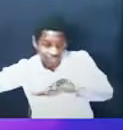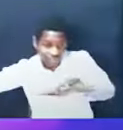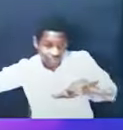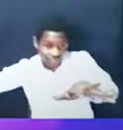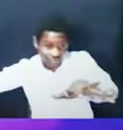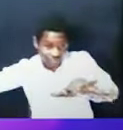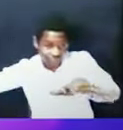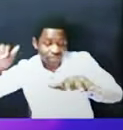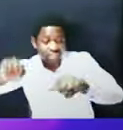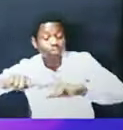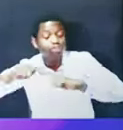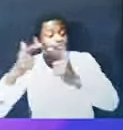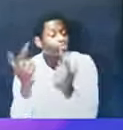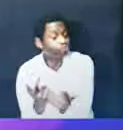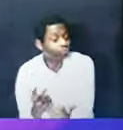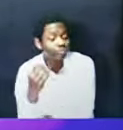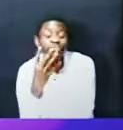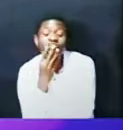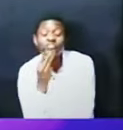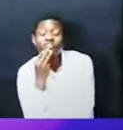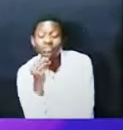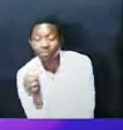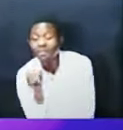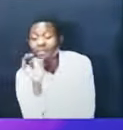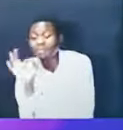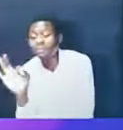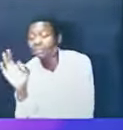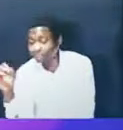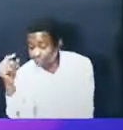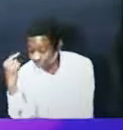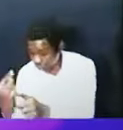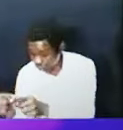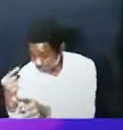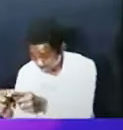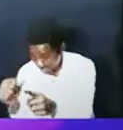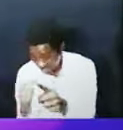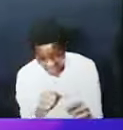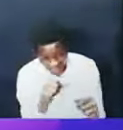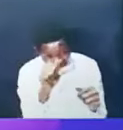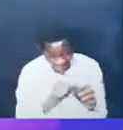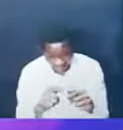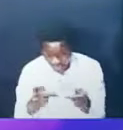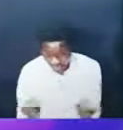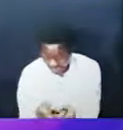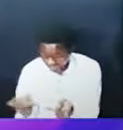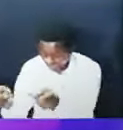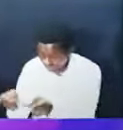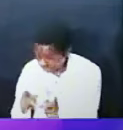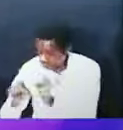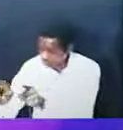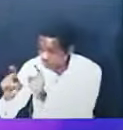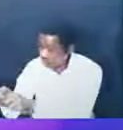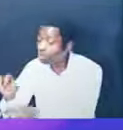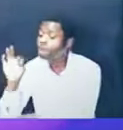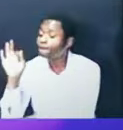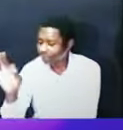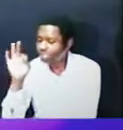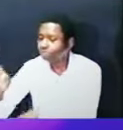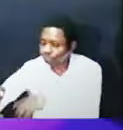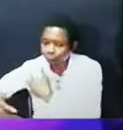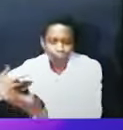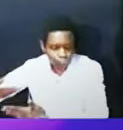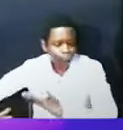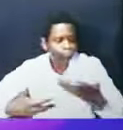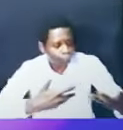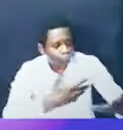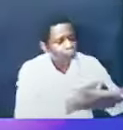those who have been scattered they were Jews. Preach the word wherever they went. Joseph said, "And I want to hit you, no, e chinchiri koka asempa no